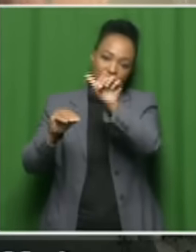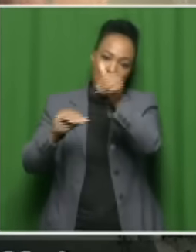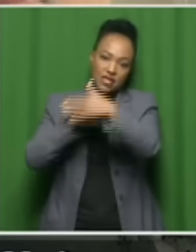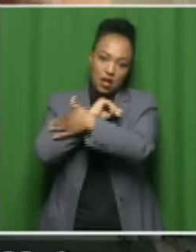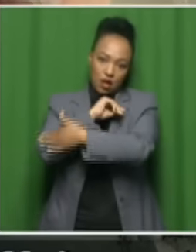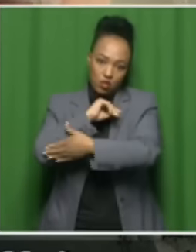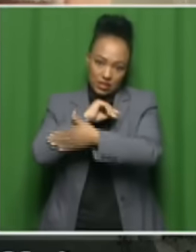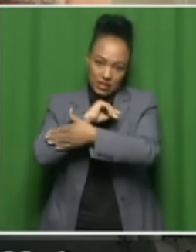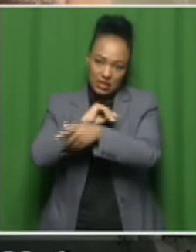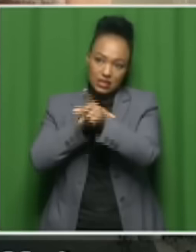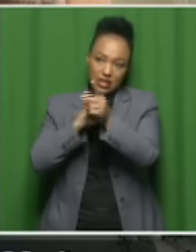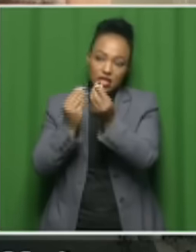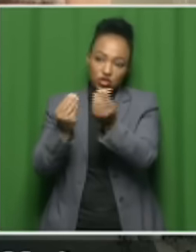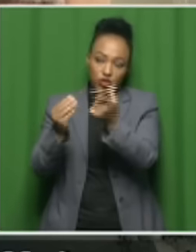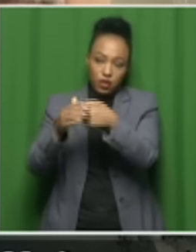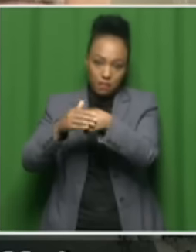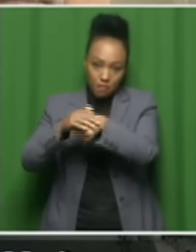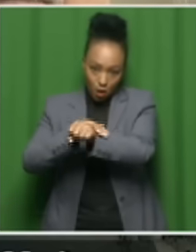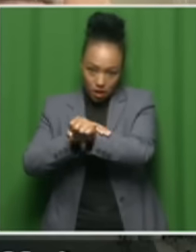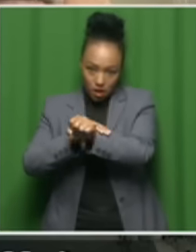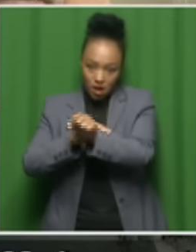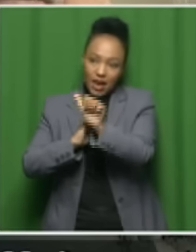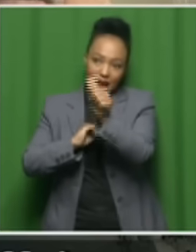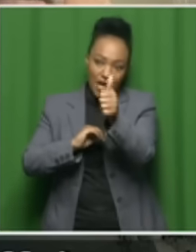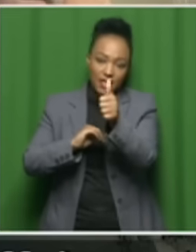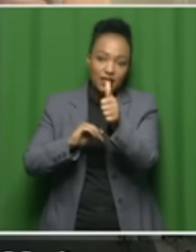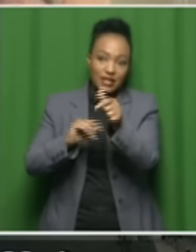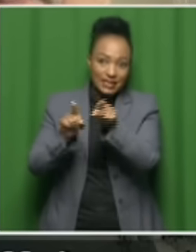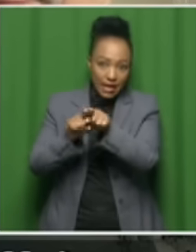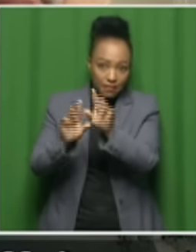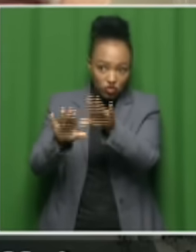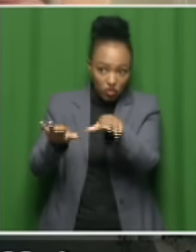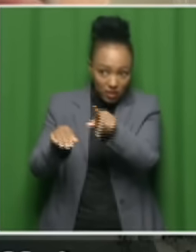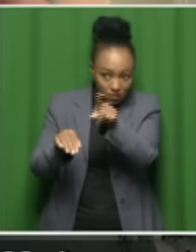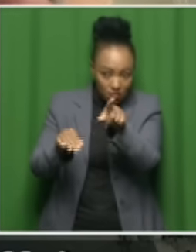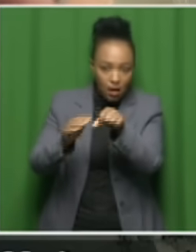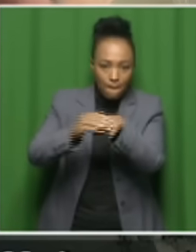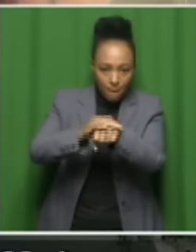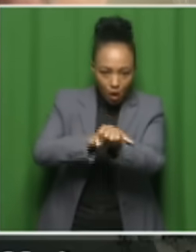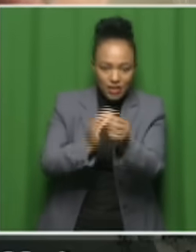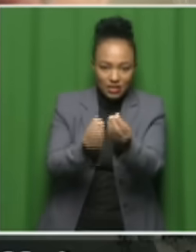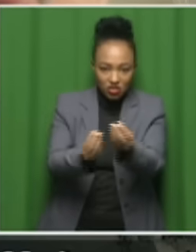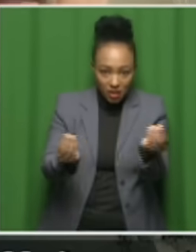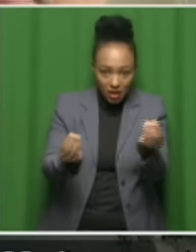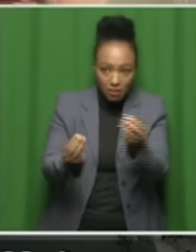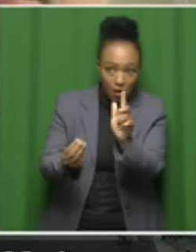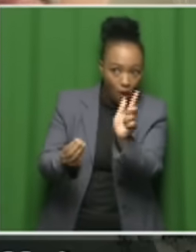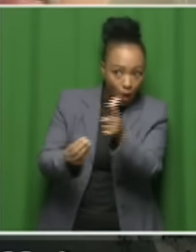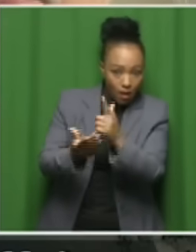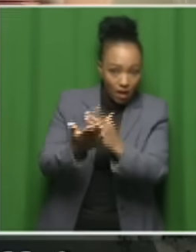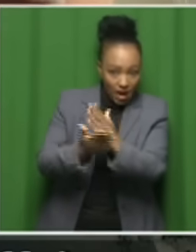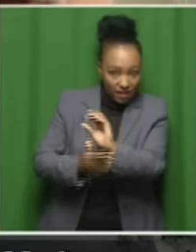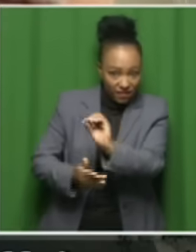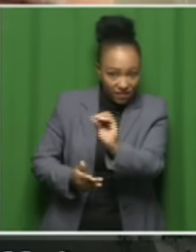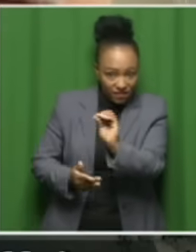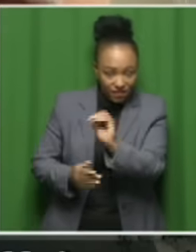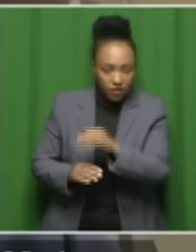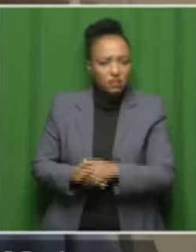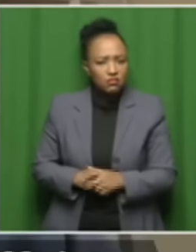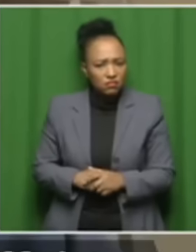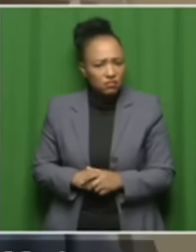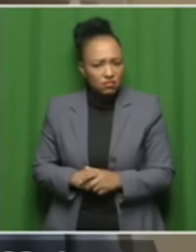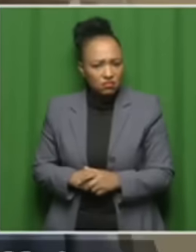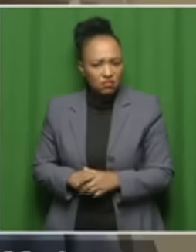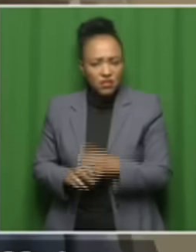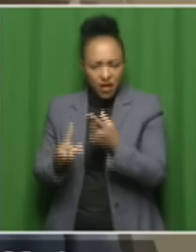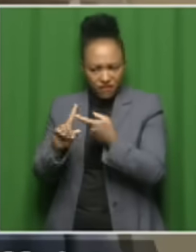Are they all eligible to get that citizenship back? Absolutely, because it will all emanate from the parents. Okay.